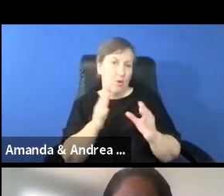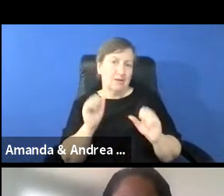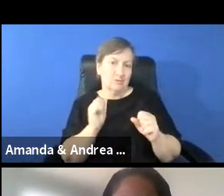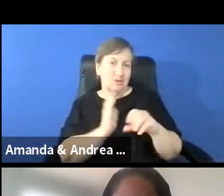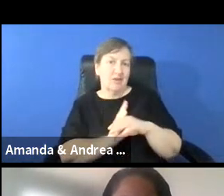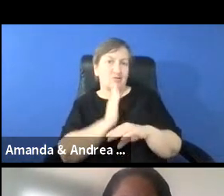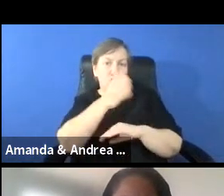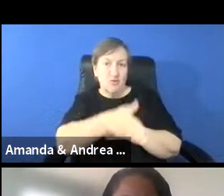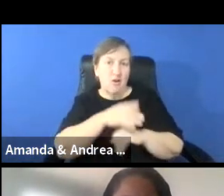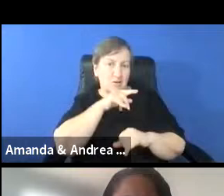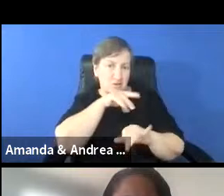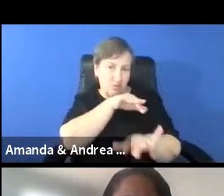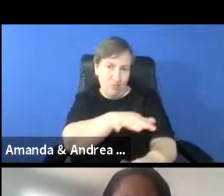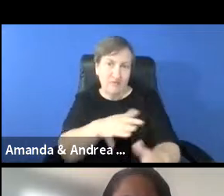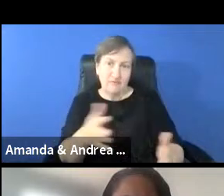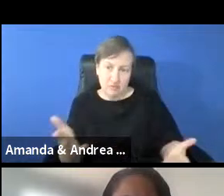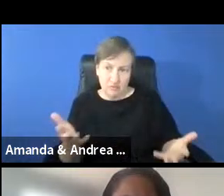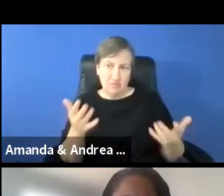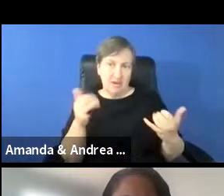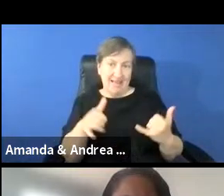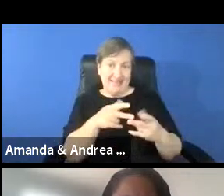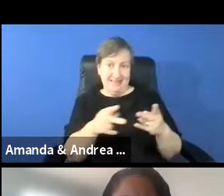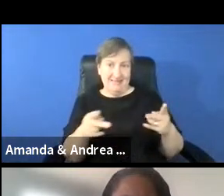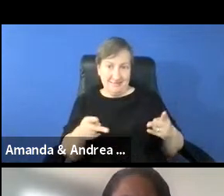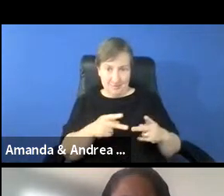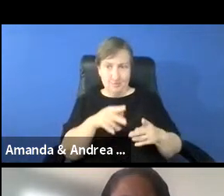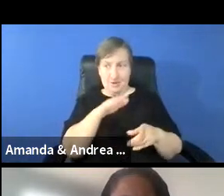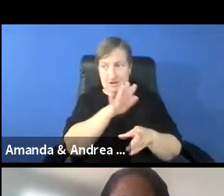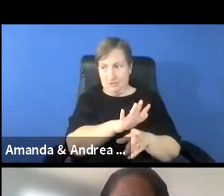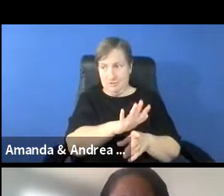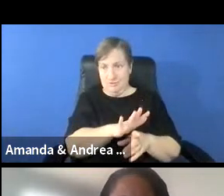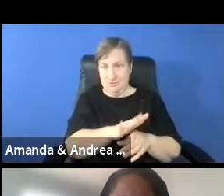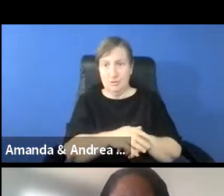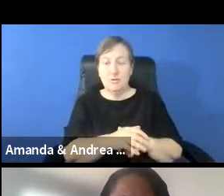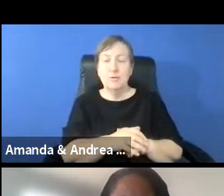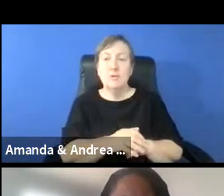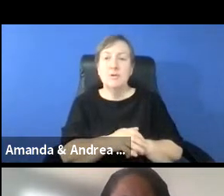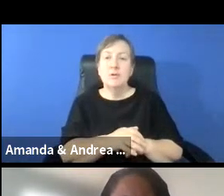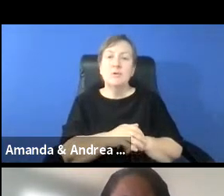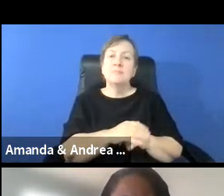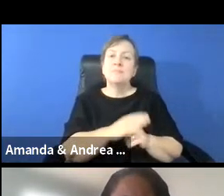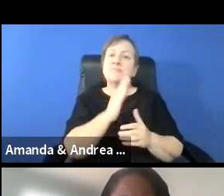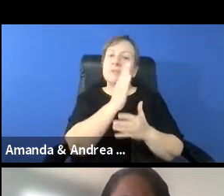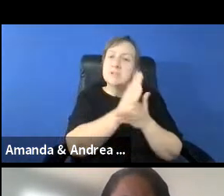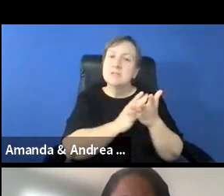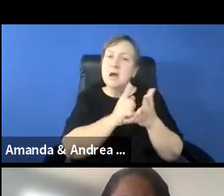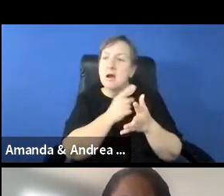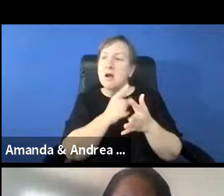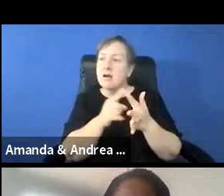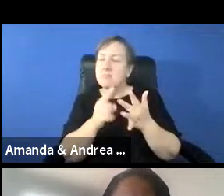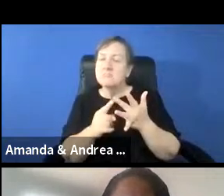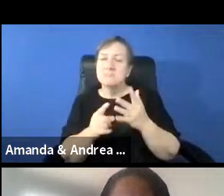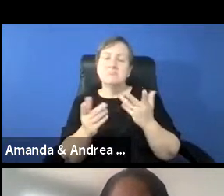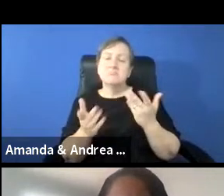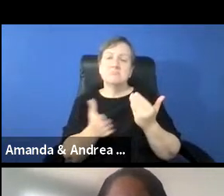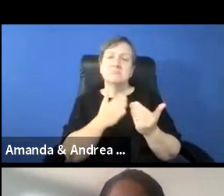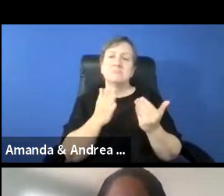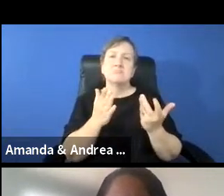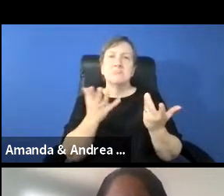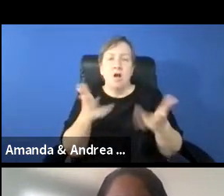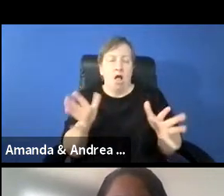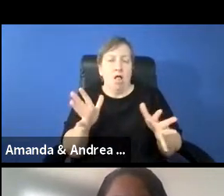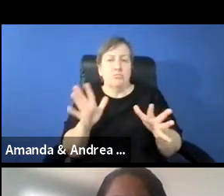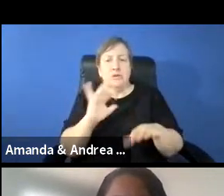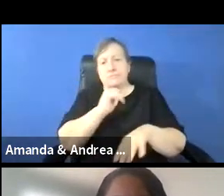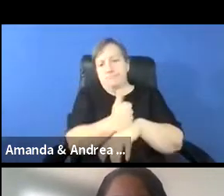river at this location. So there are certain things that are given that we don't have to